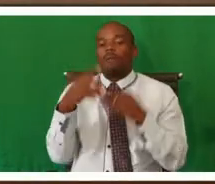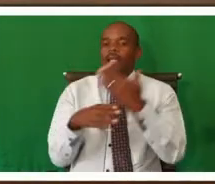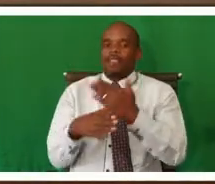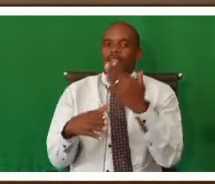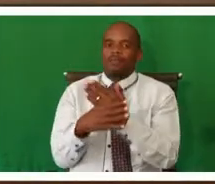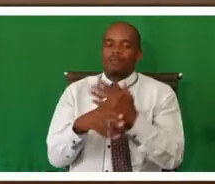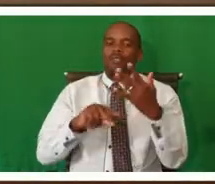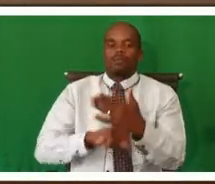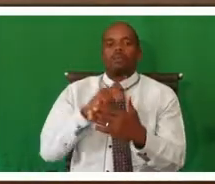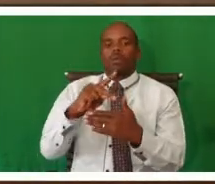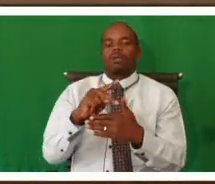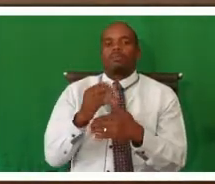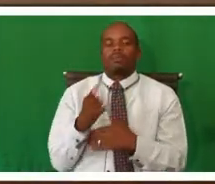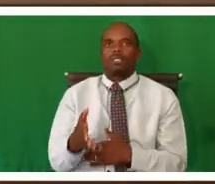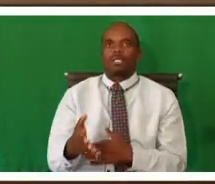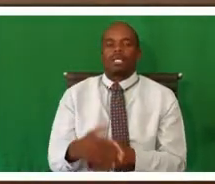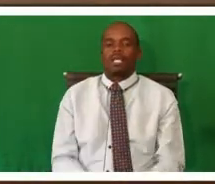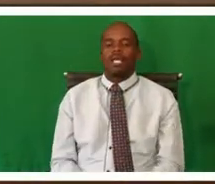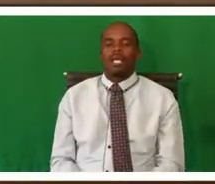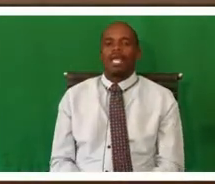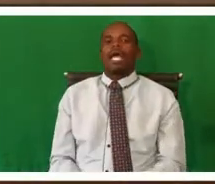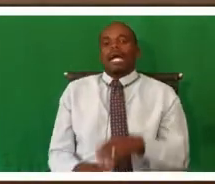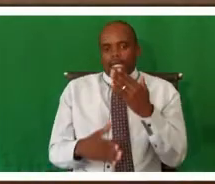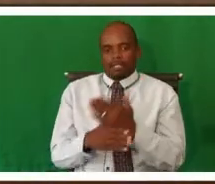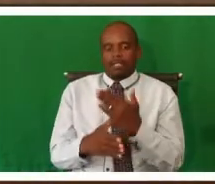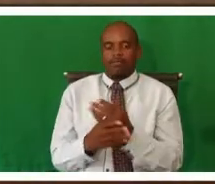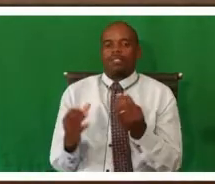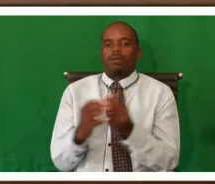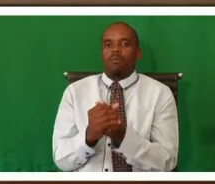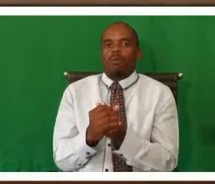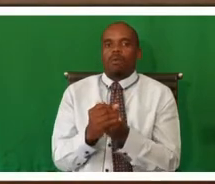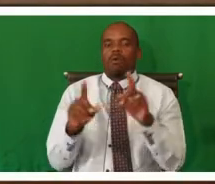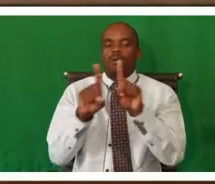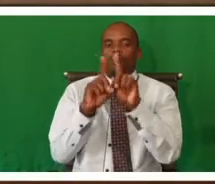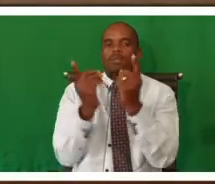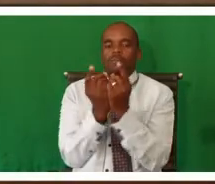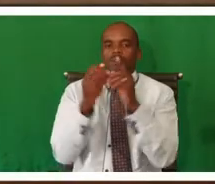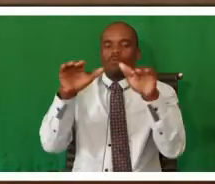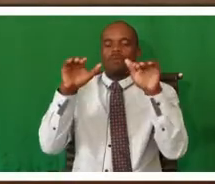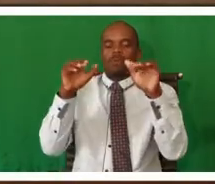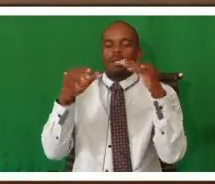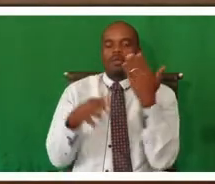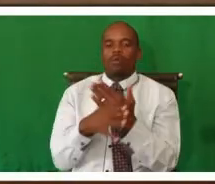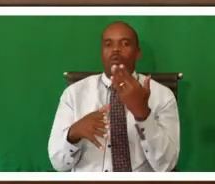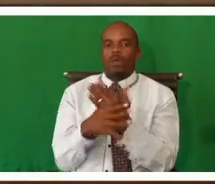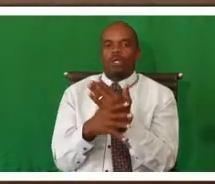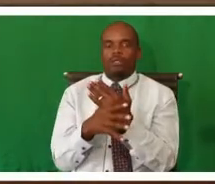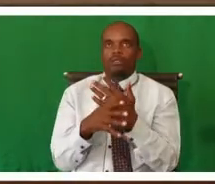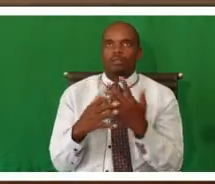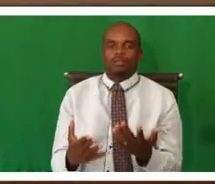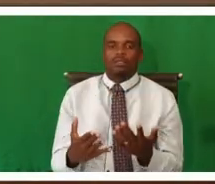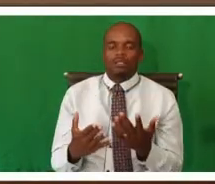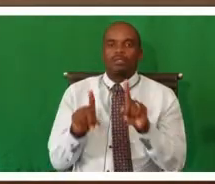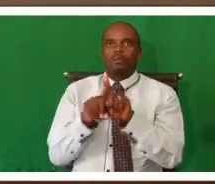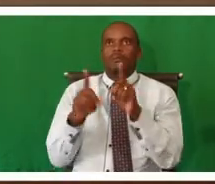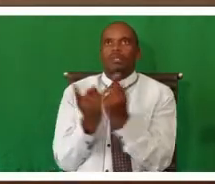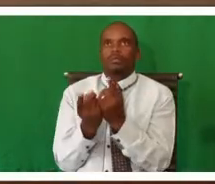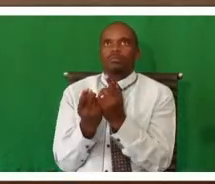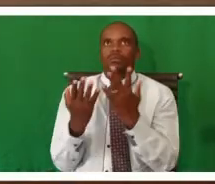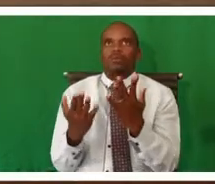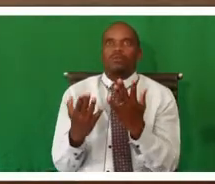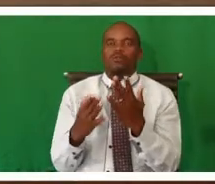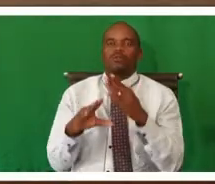programs. We are working with the Department of Public Works, Infrastructure, and the Department of Defense to